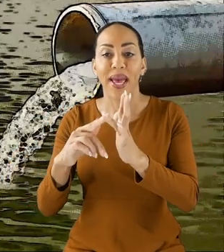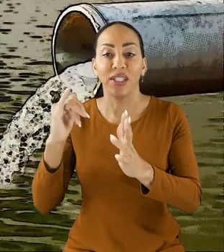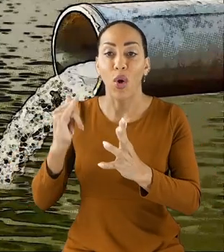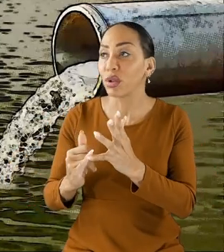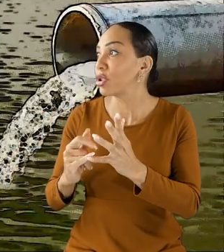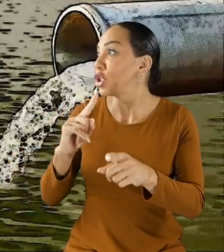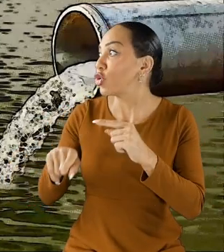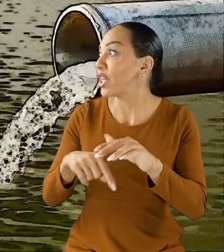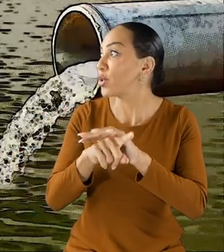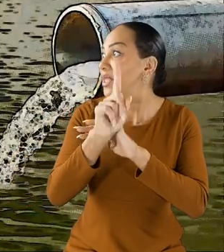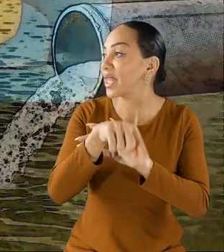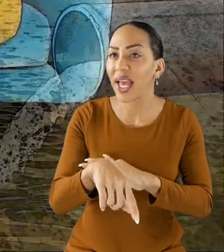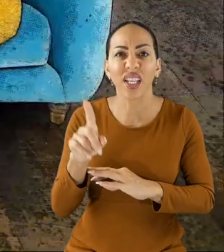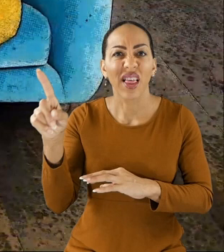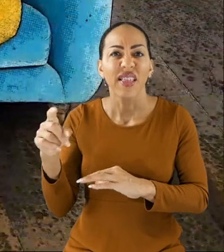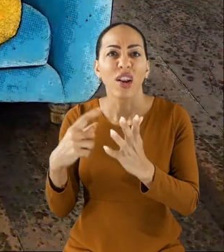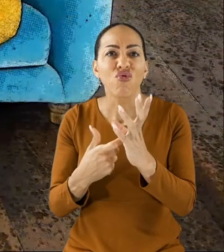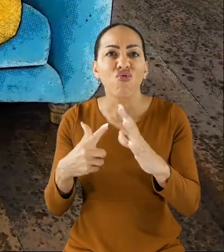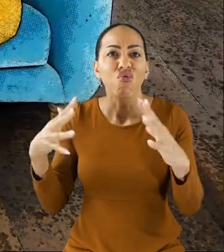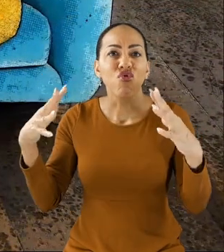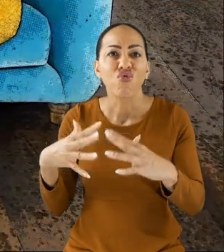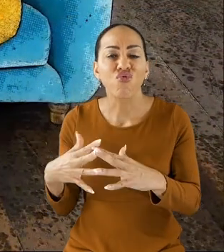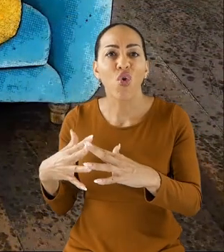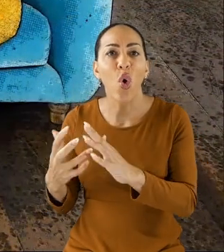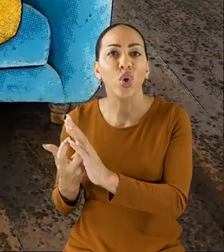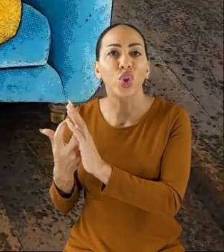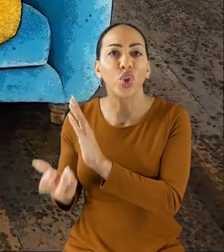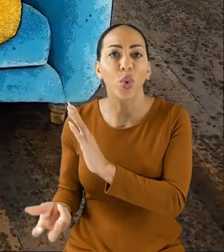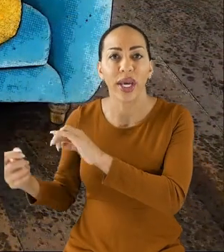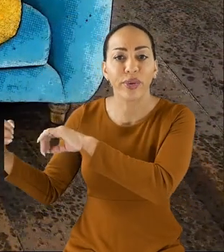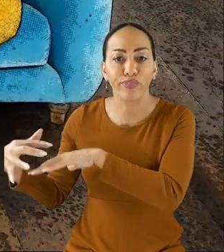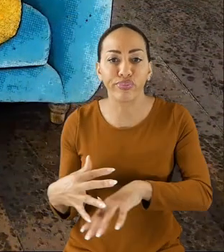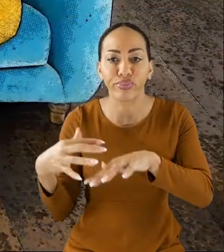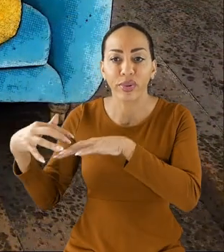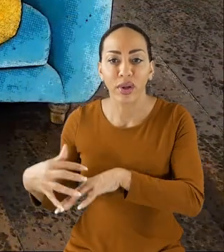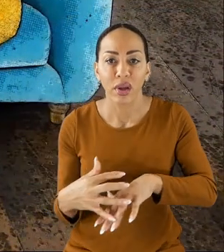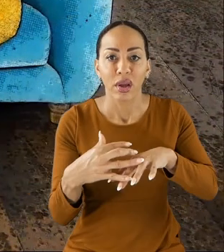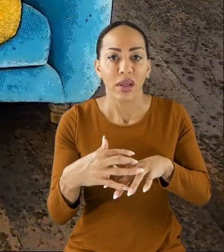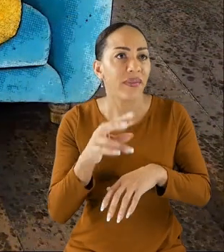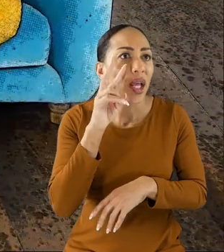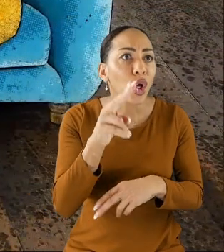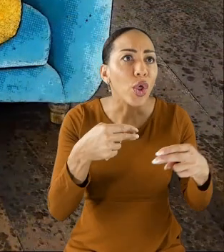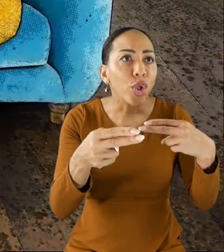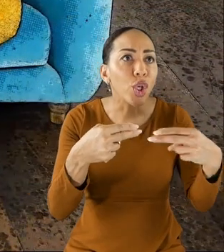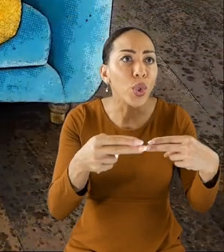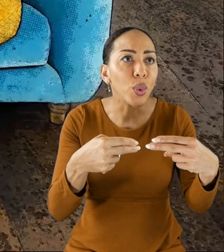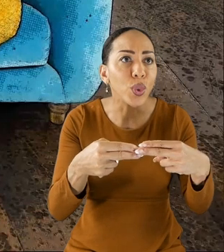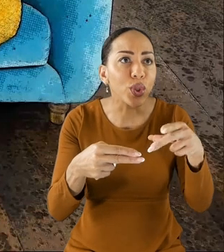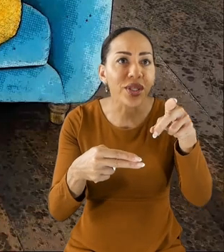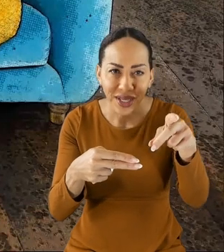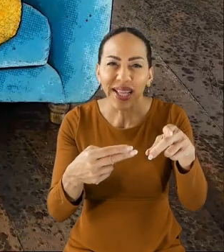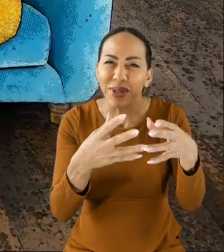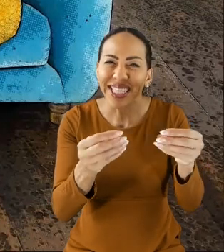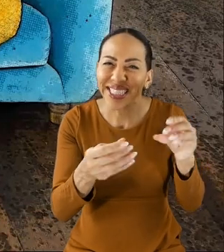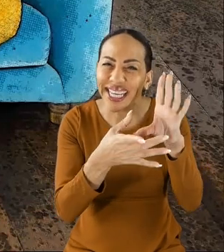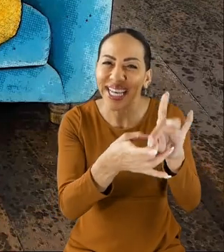escape, raw sewage pours in. They take a look at the news from the sofa. There's a scene